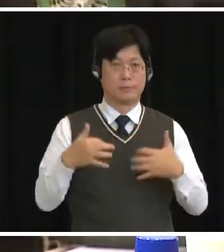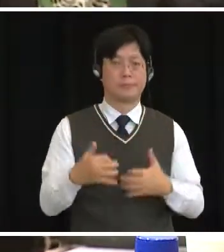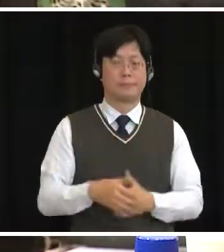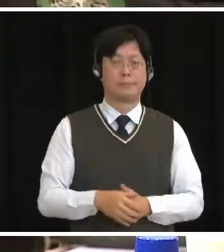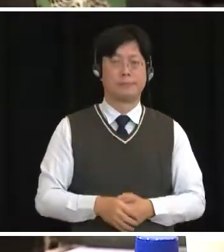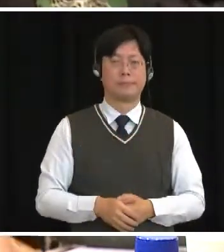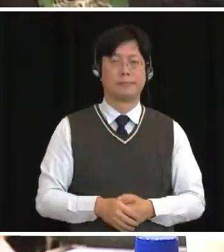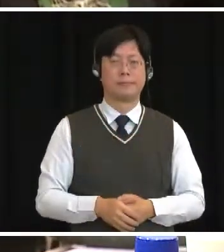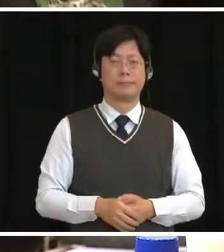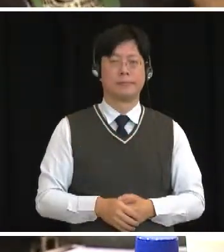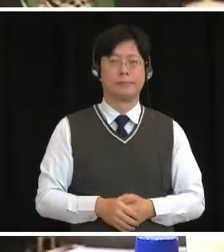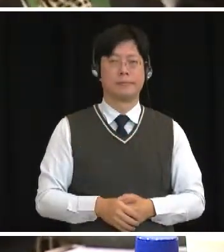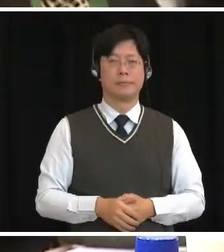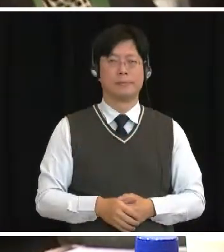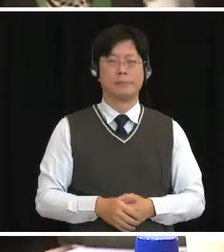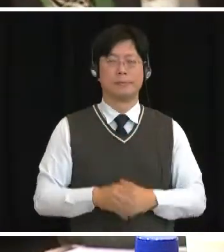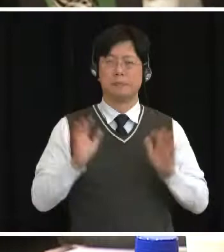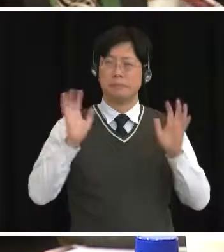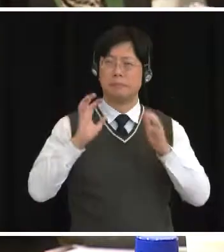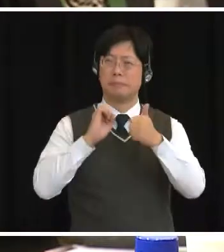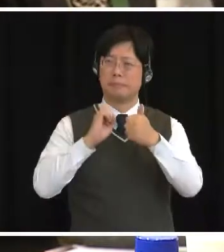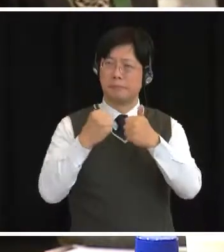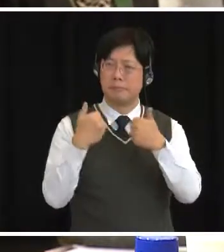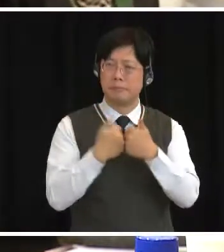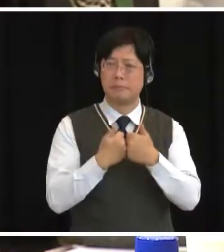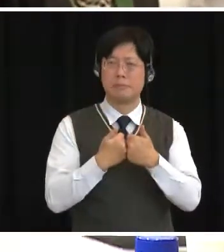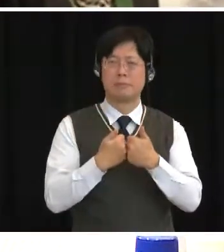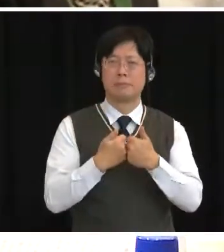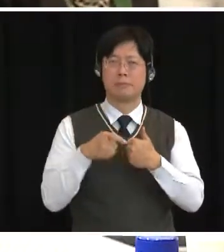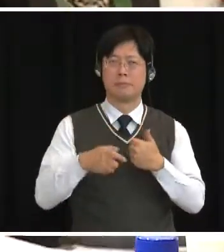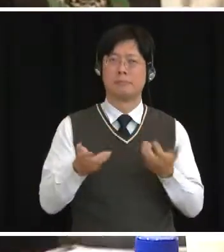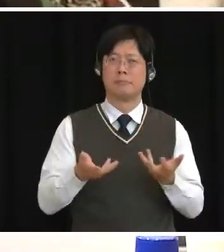As for the establishment of Children's Council,